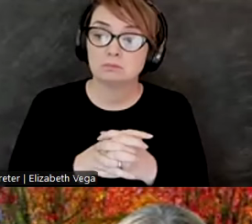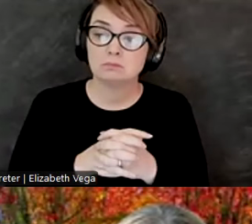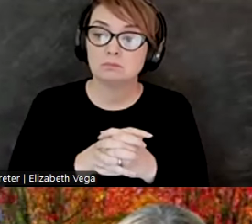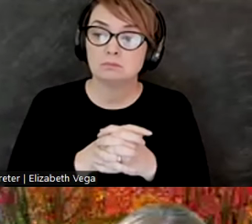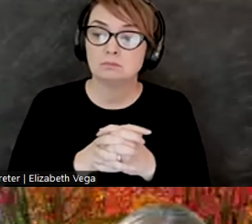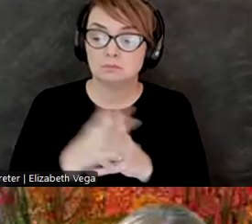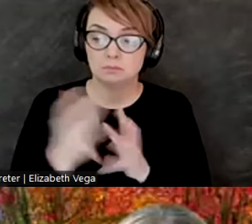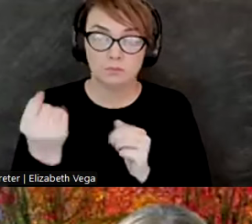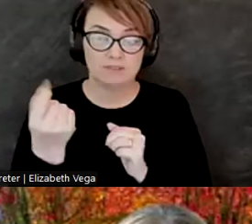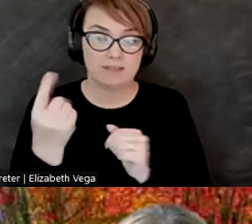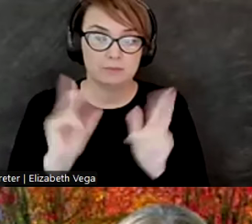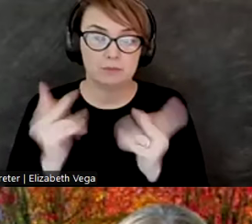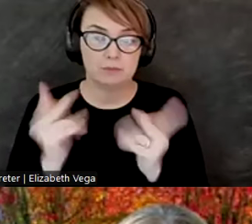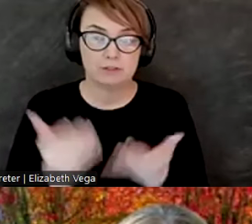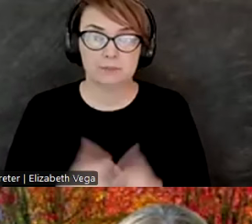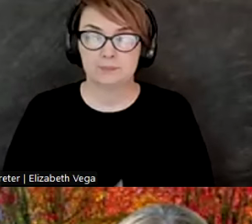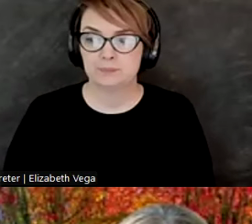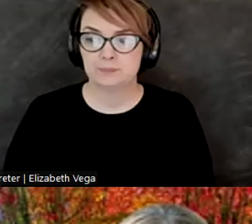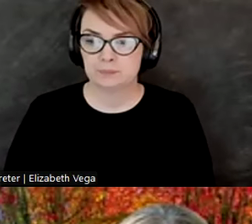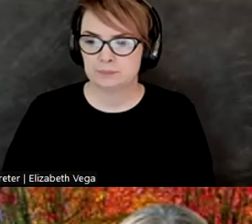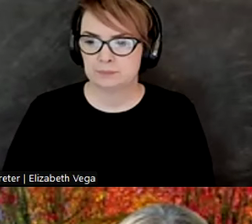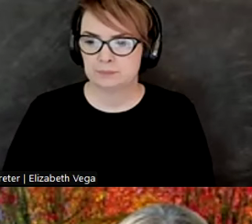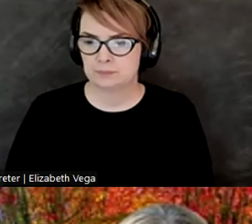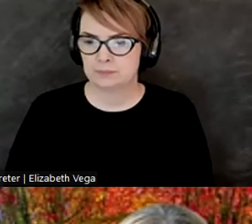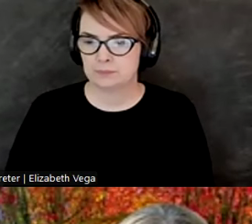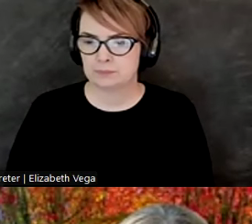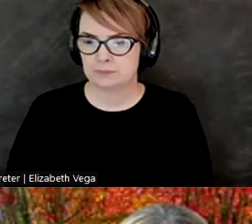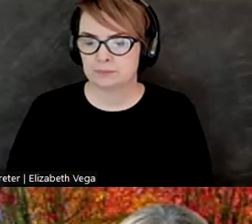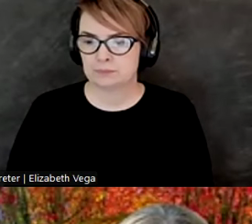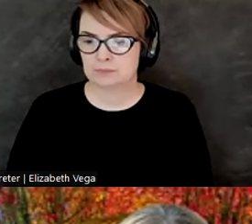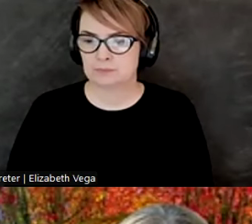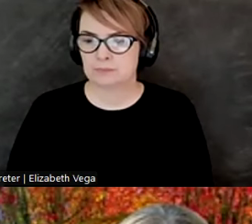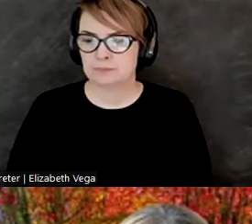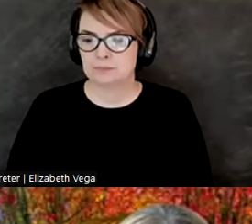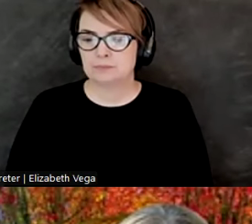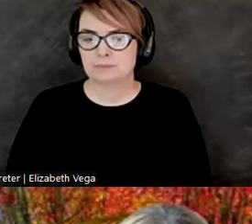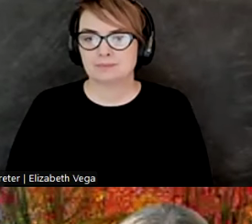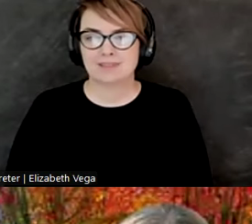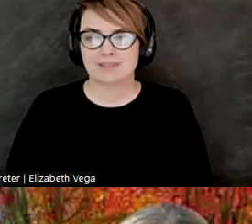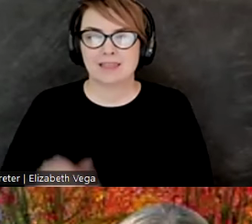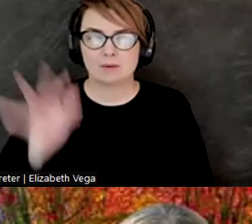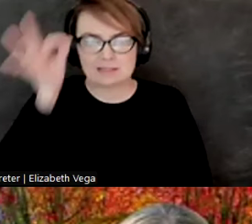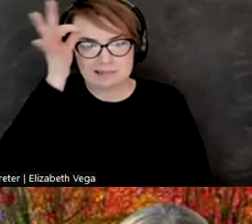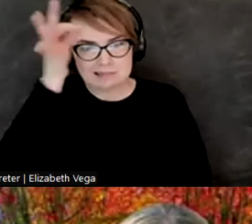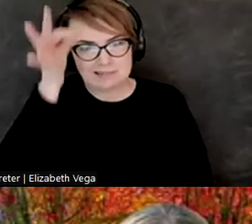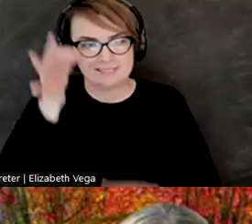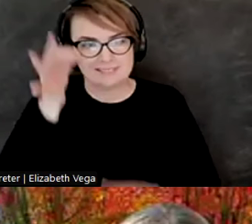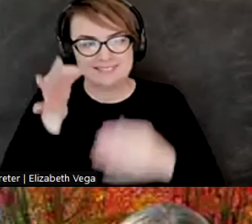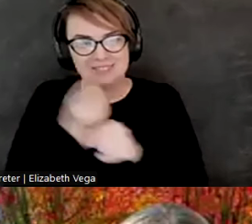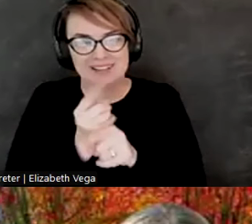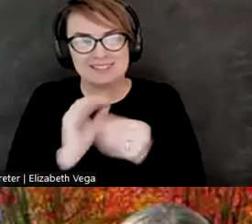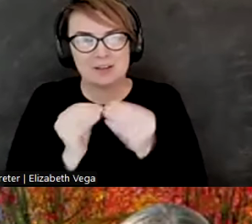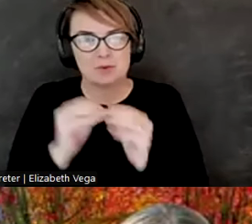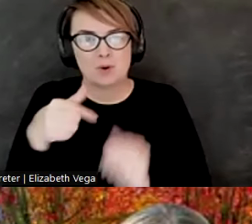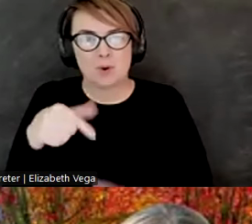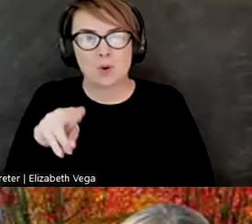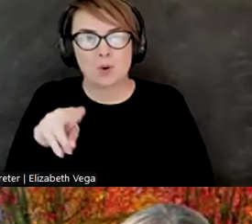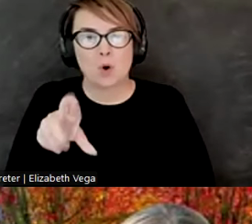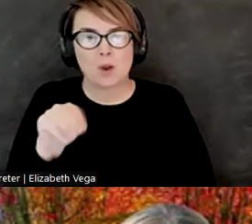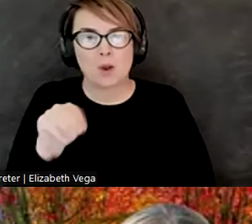11 people, which was just a quorum. Thank you. All right. Okay, so again, we're just trying to get a